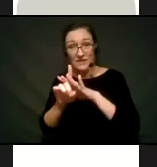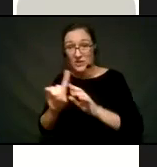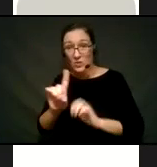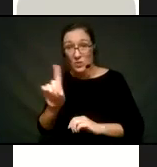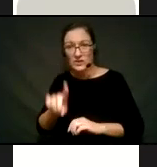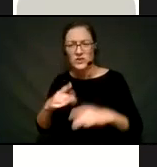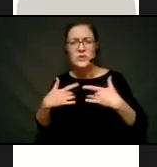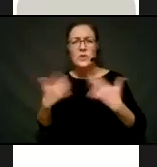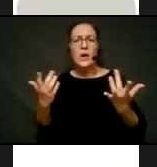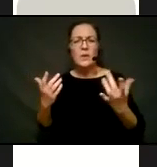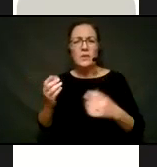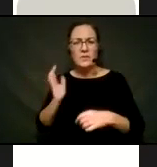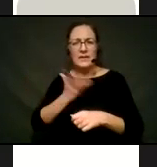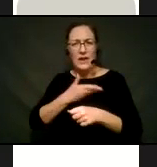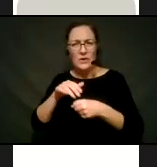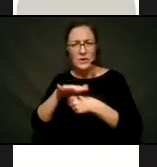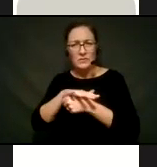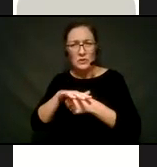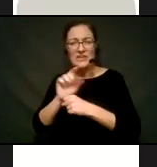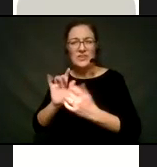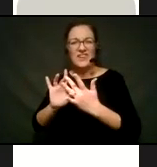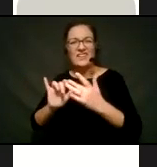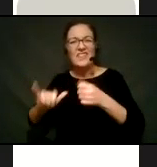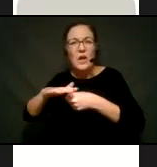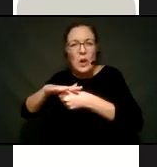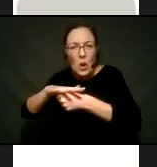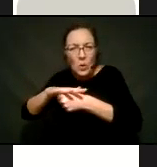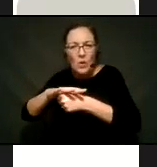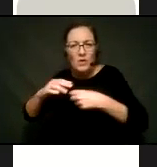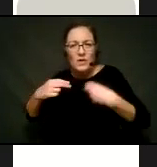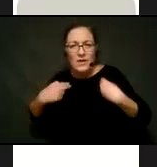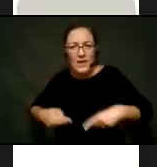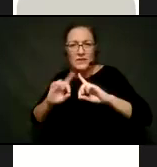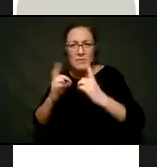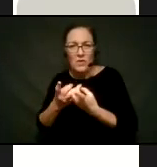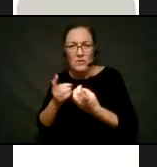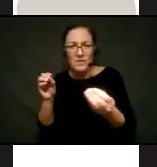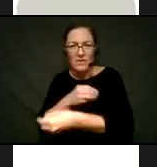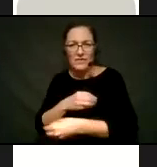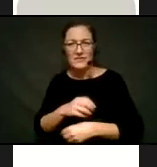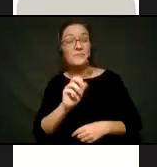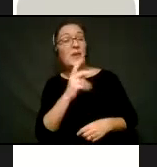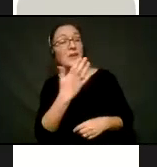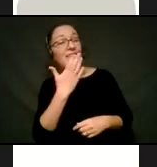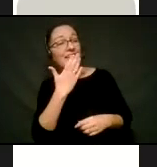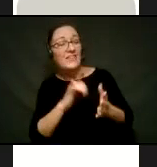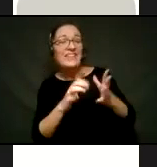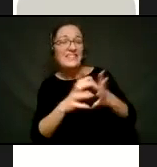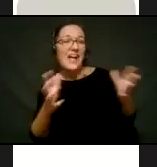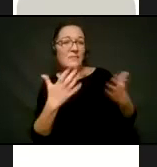in their community. Well, I appreciate all you're doing. I know this is a lot, but thank you.